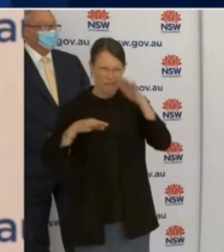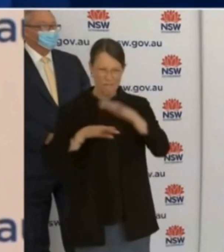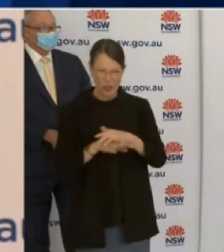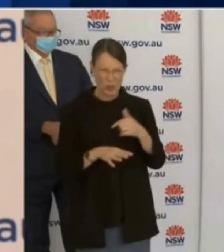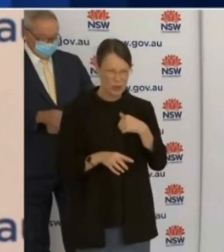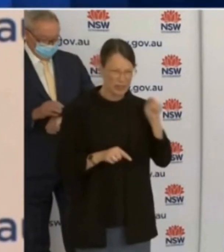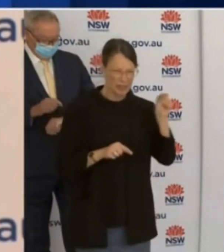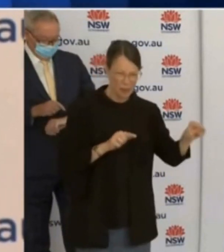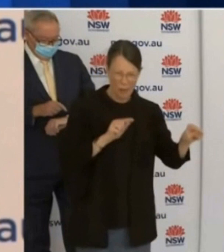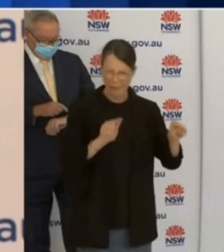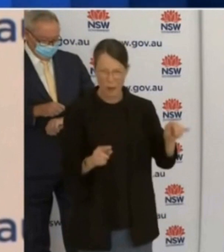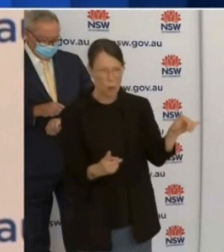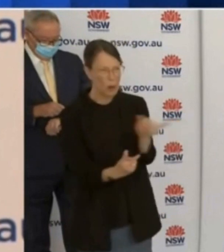which